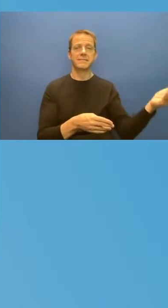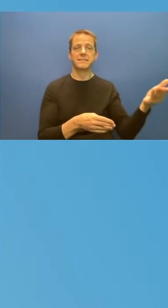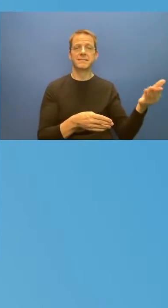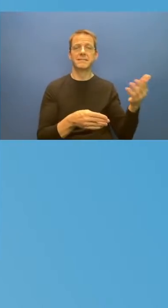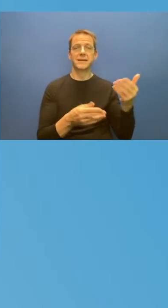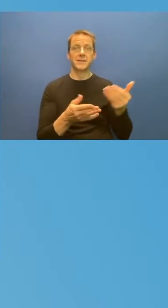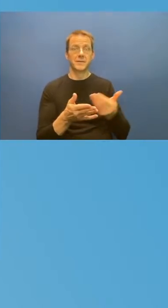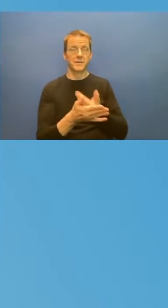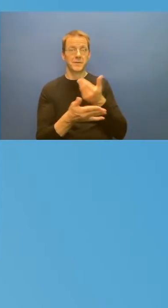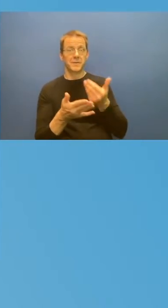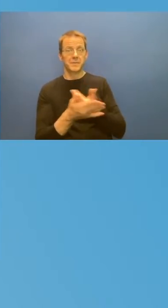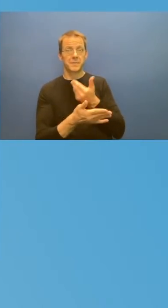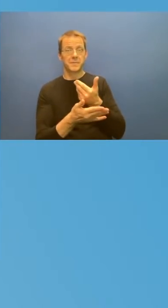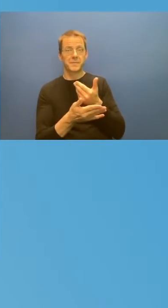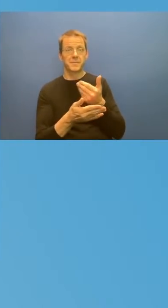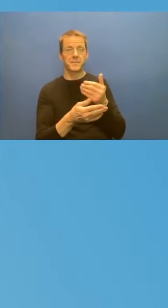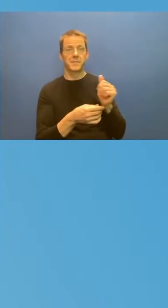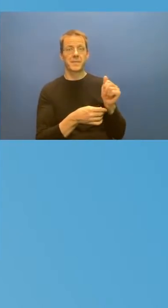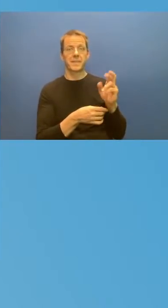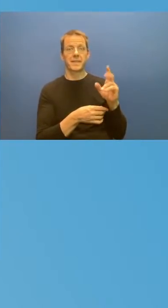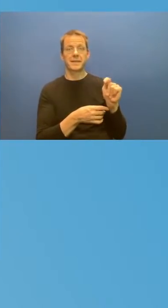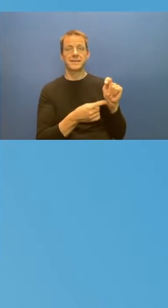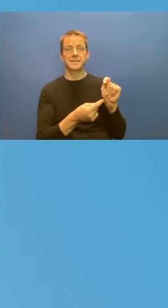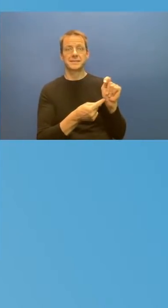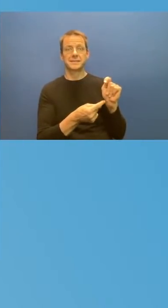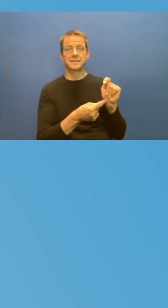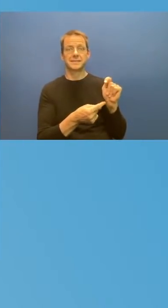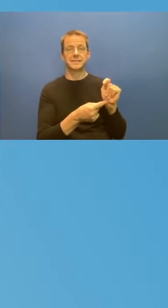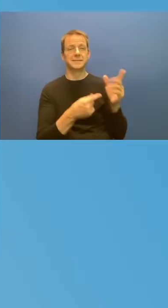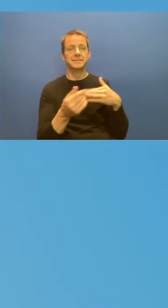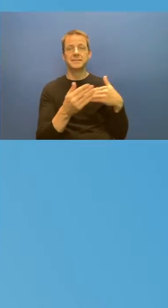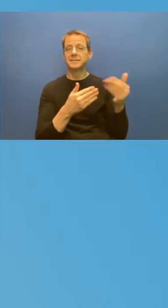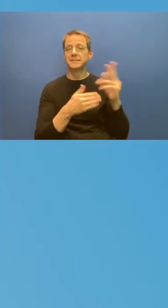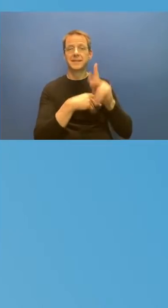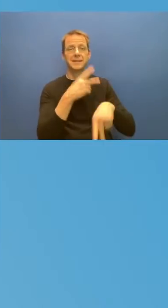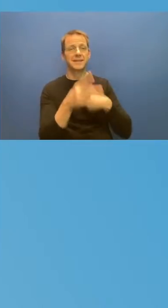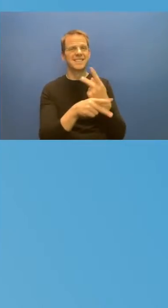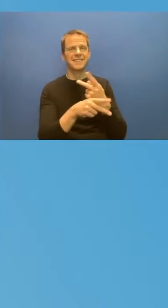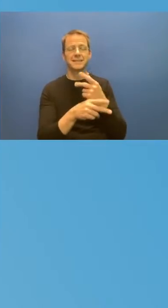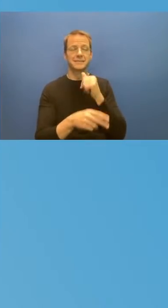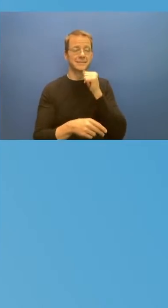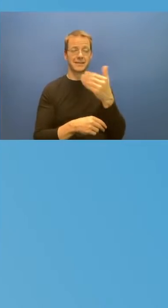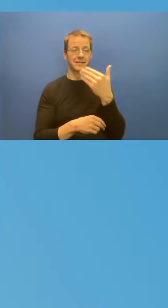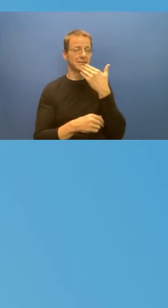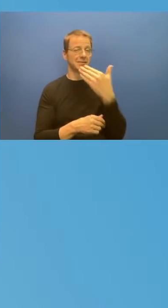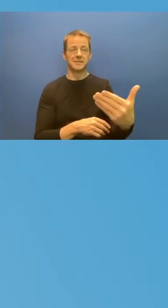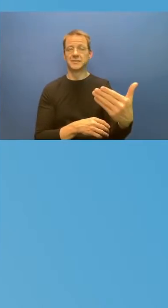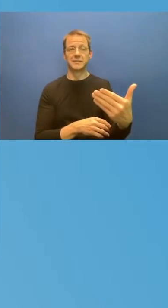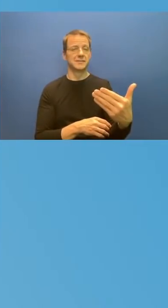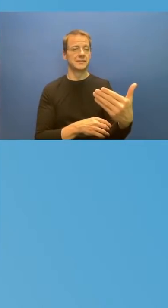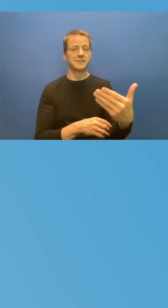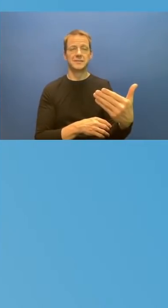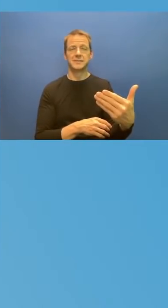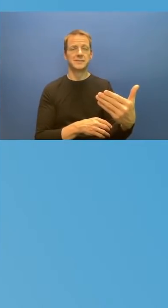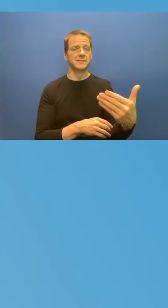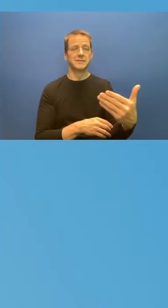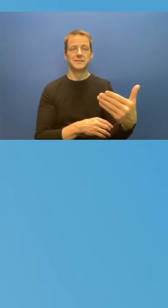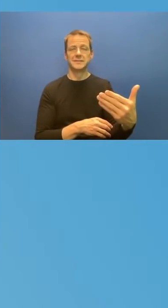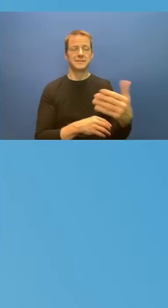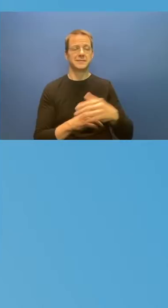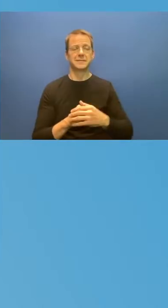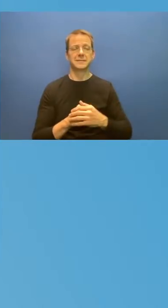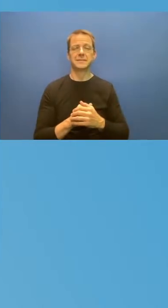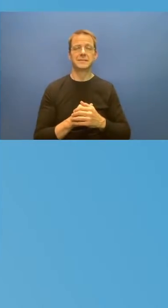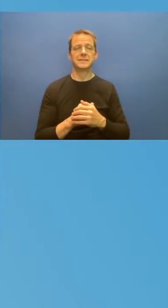But at the same time, we want to be taking in all the information we can to assess it and assess the